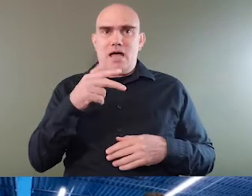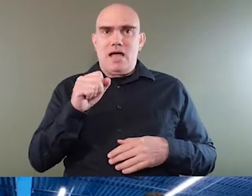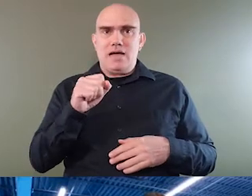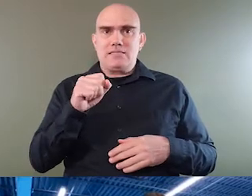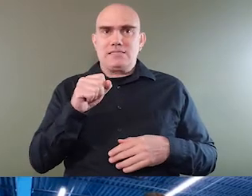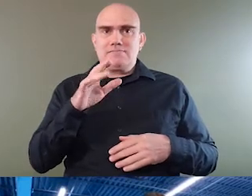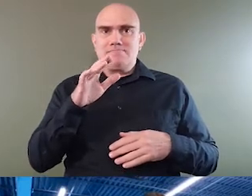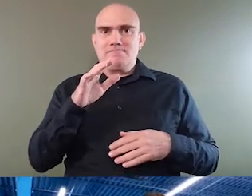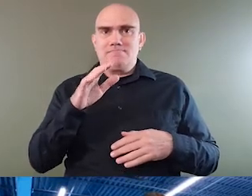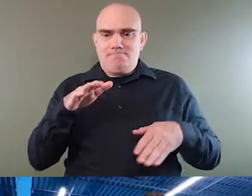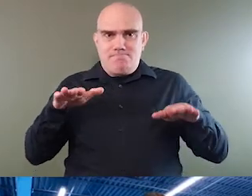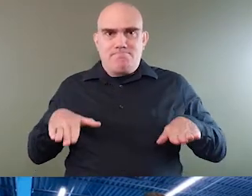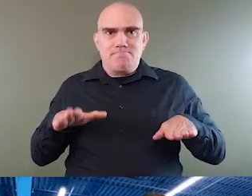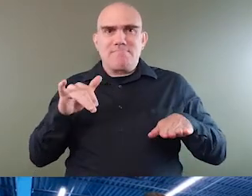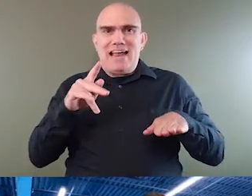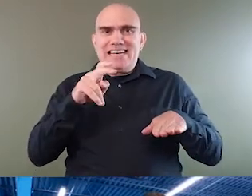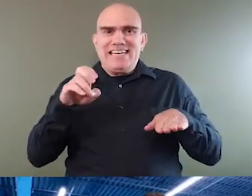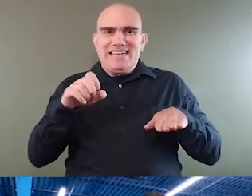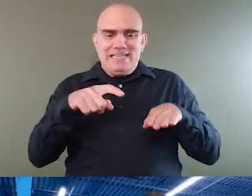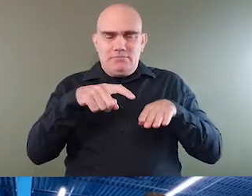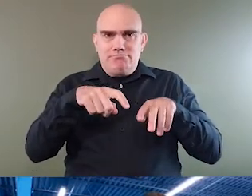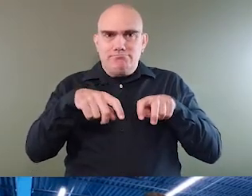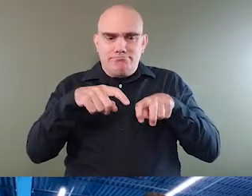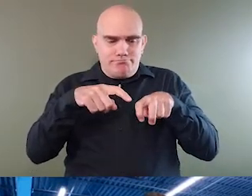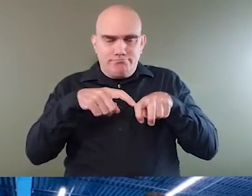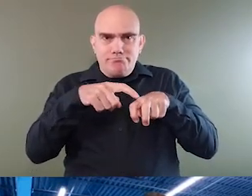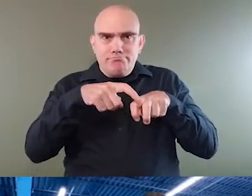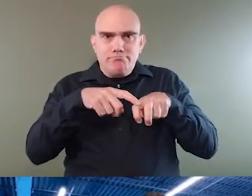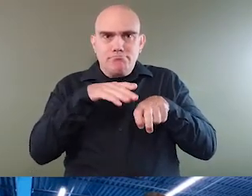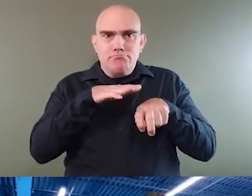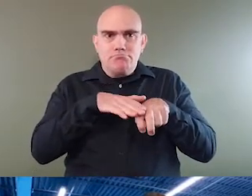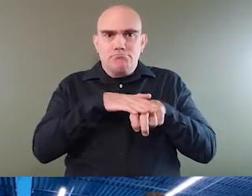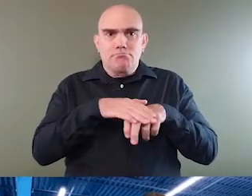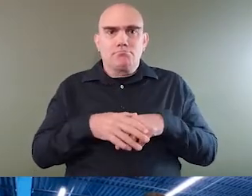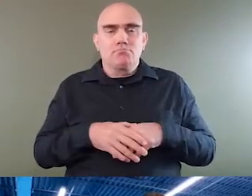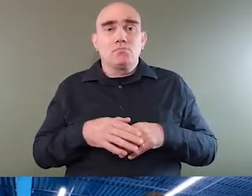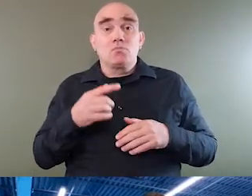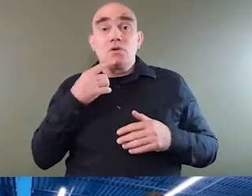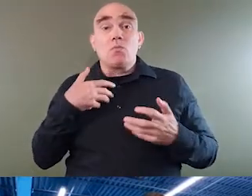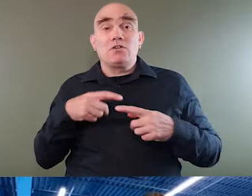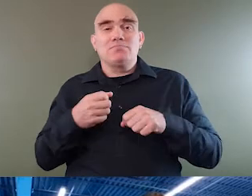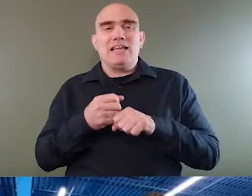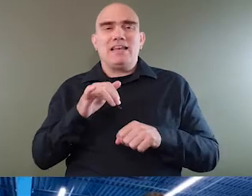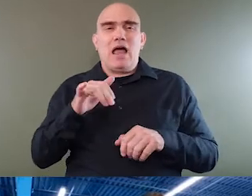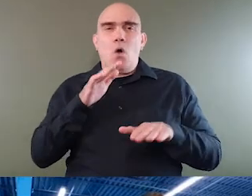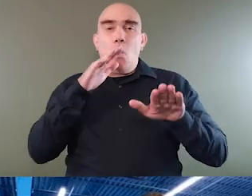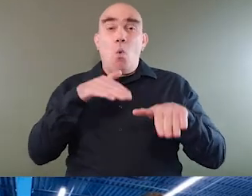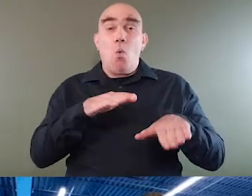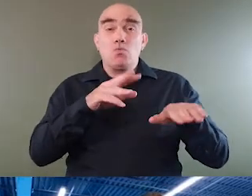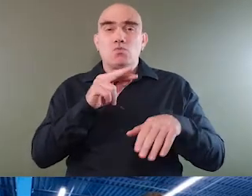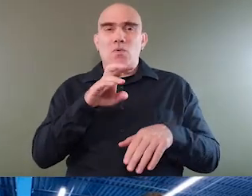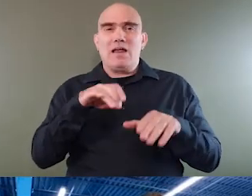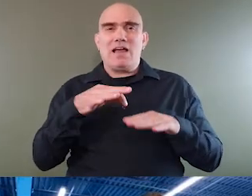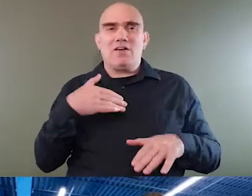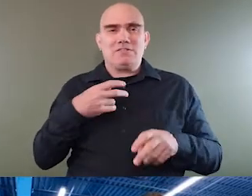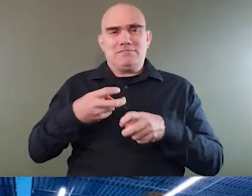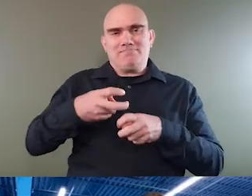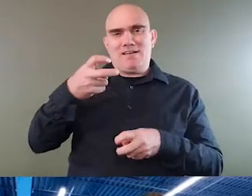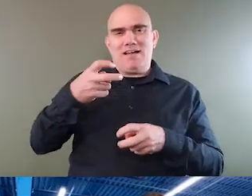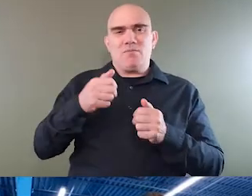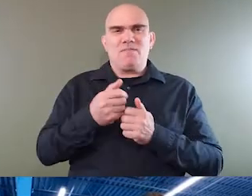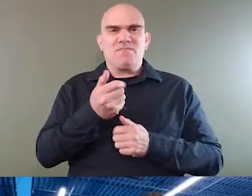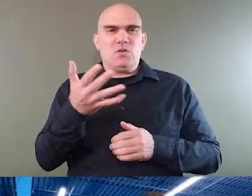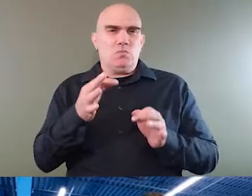And this is going to be important because we are going to make a wave, like an ocean wave, out of our spines with a few key